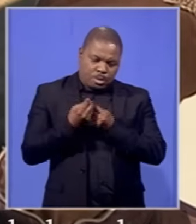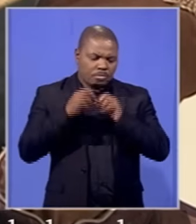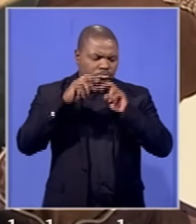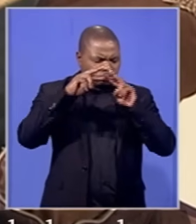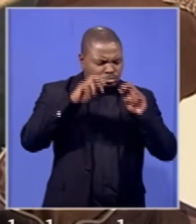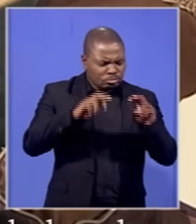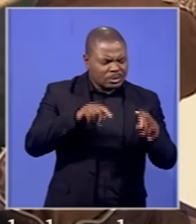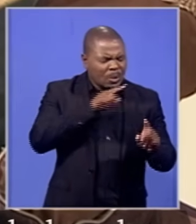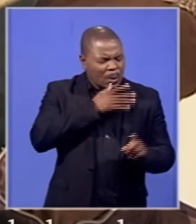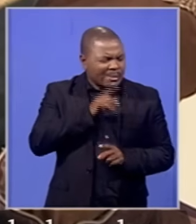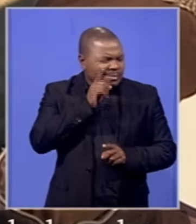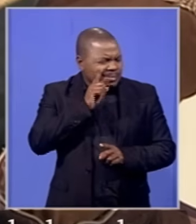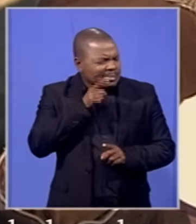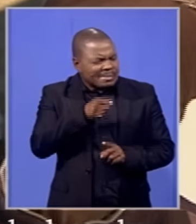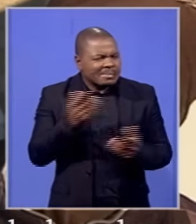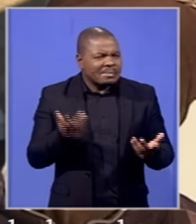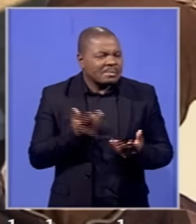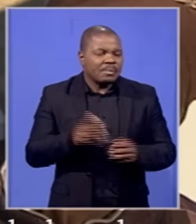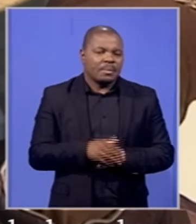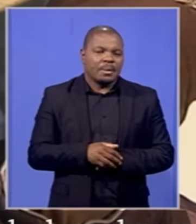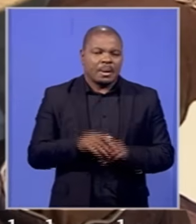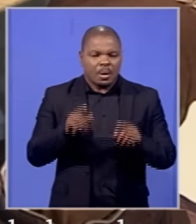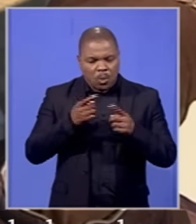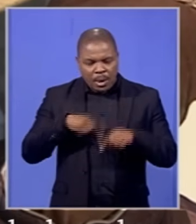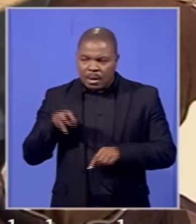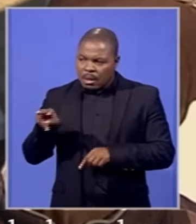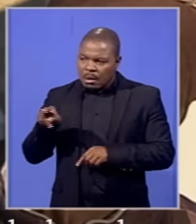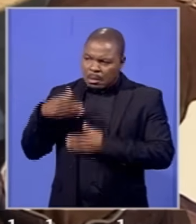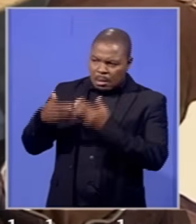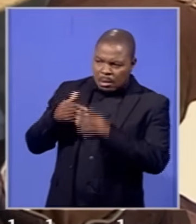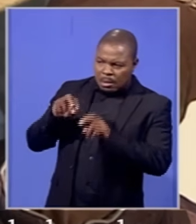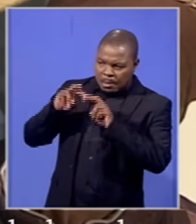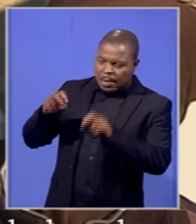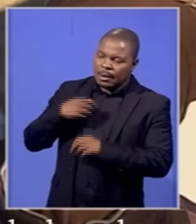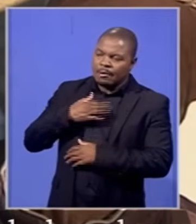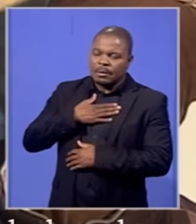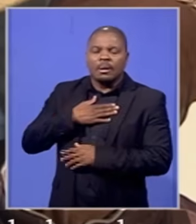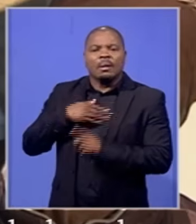And we are encouraged by the fact that these investigations that are ongoing